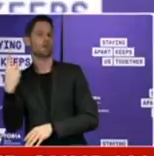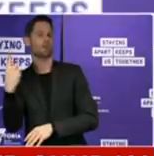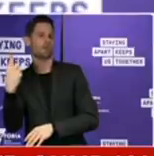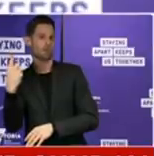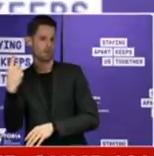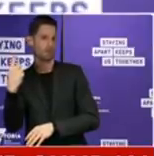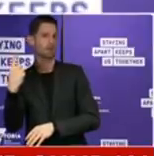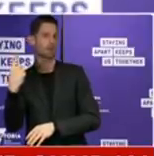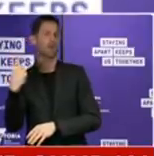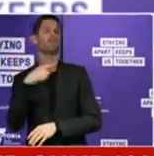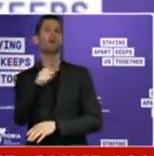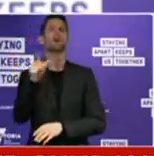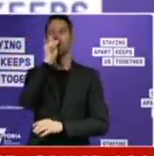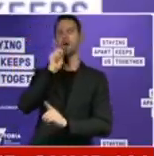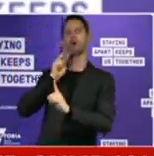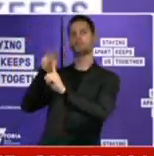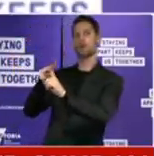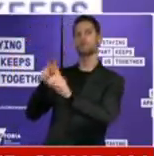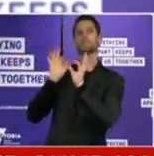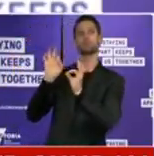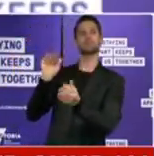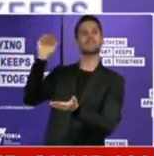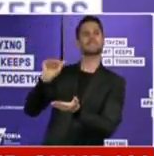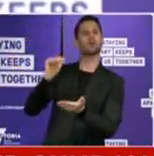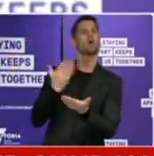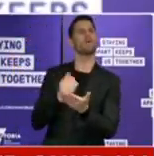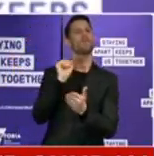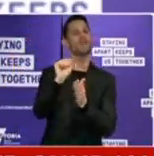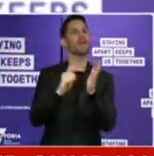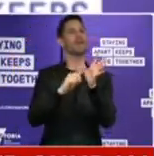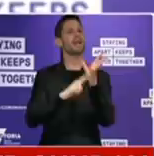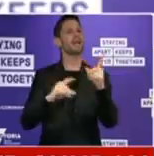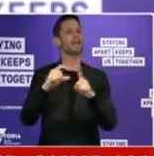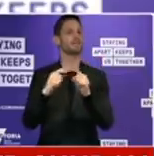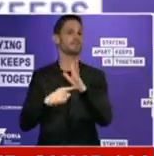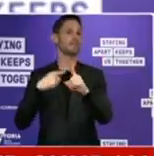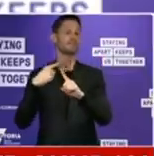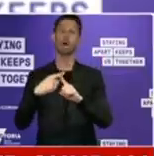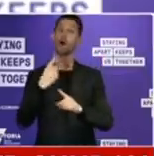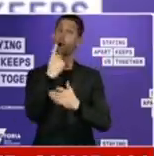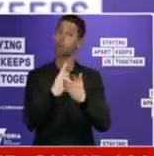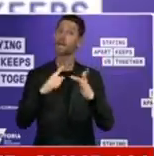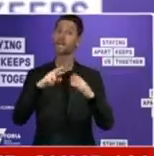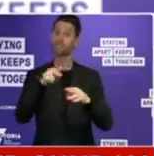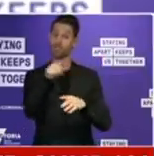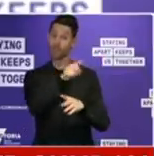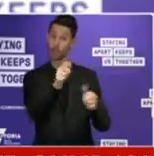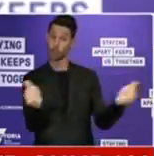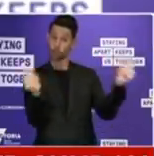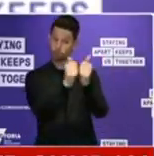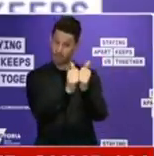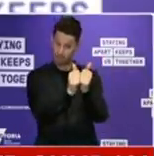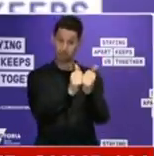be available to them once again, once it is recognised and registered agreements have been struck, and that there is a